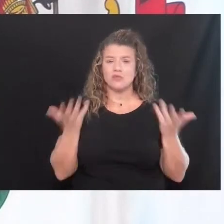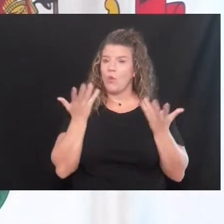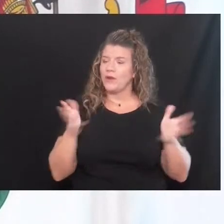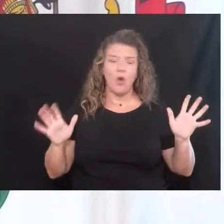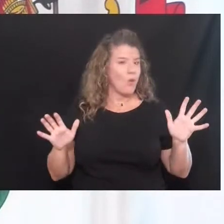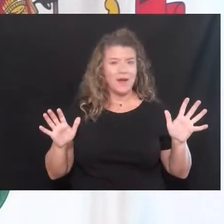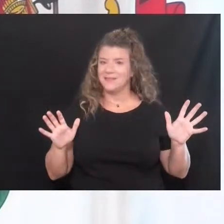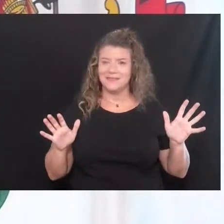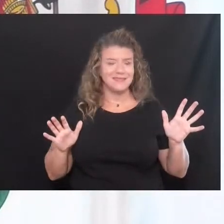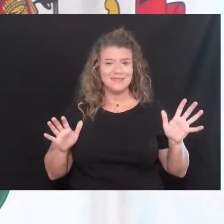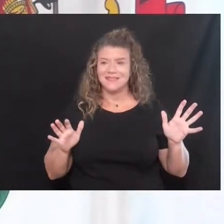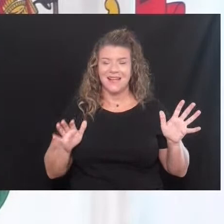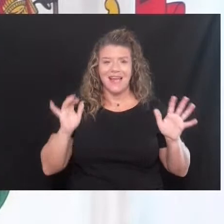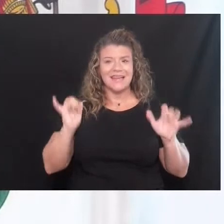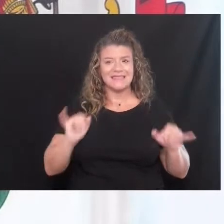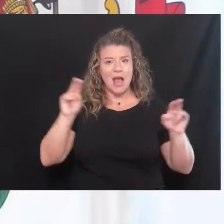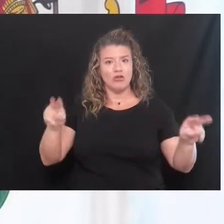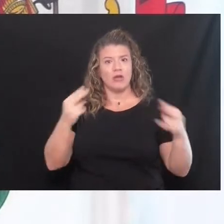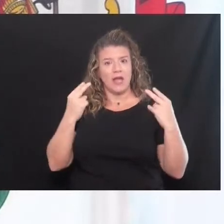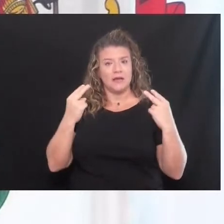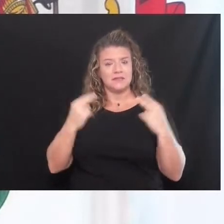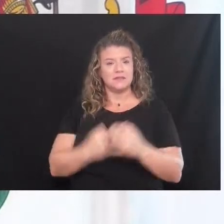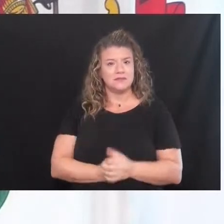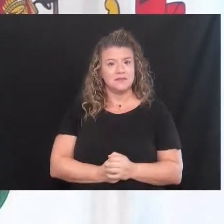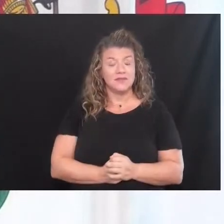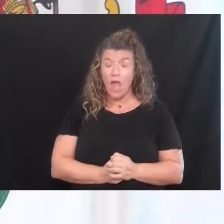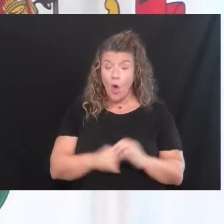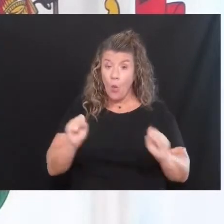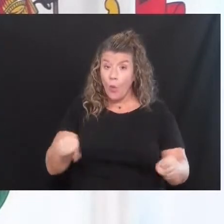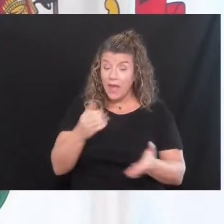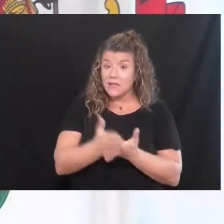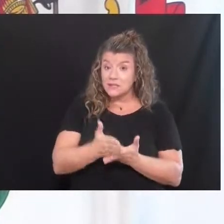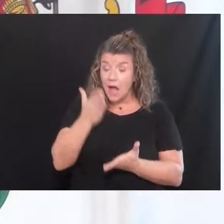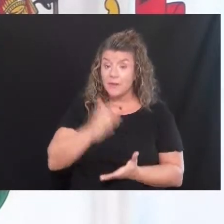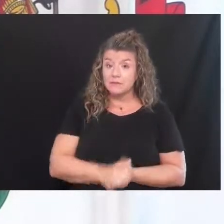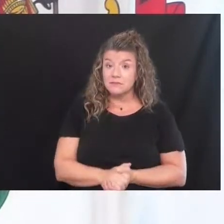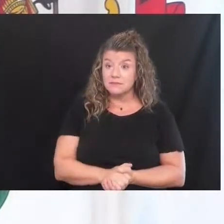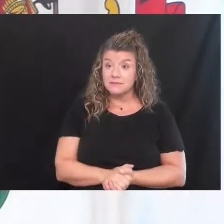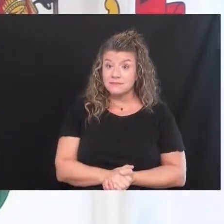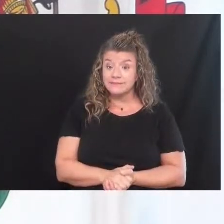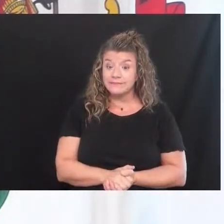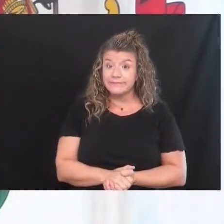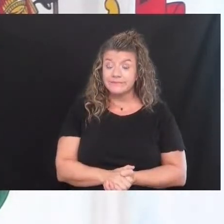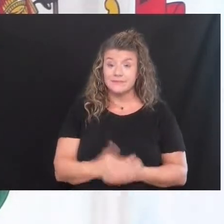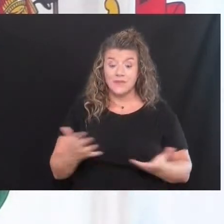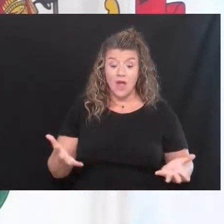way, it's staring us right in the face. We can stop it. What did it say?